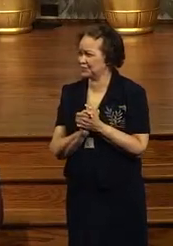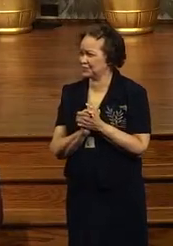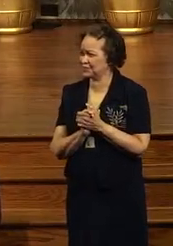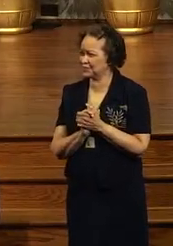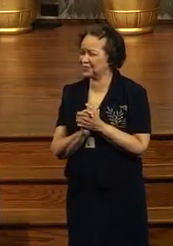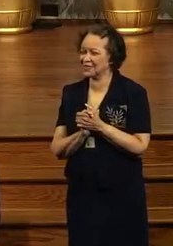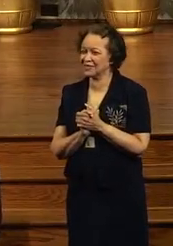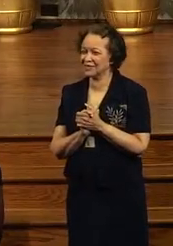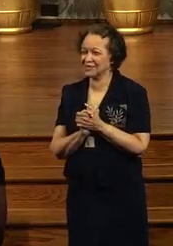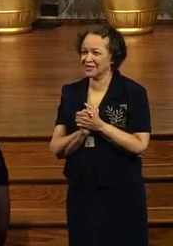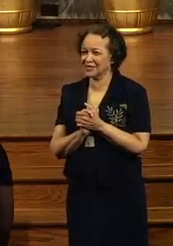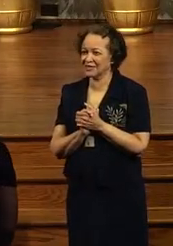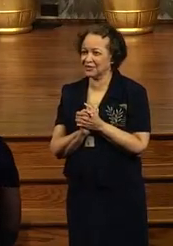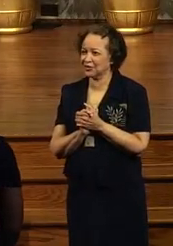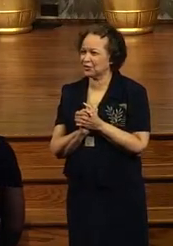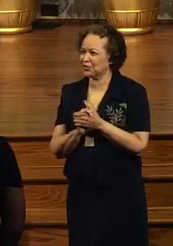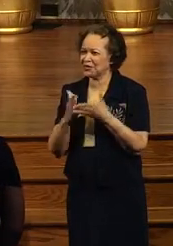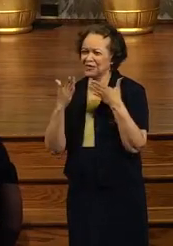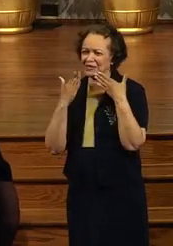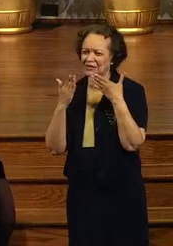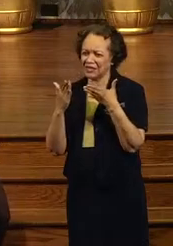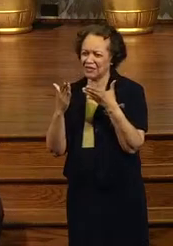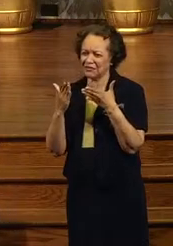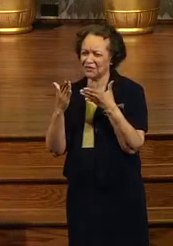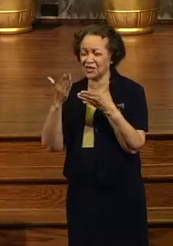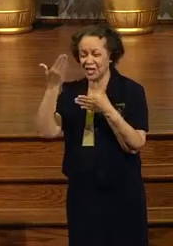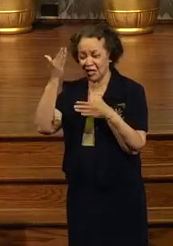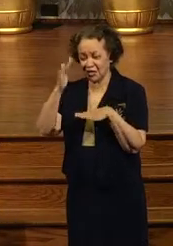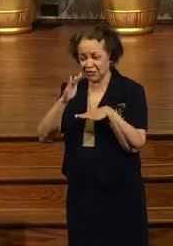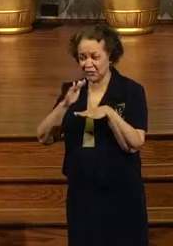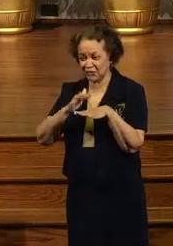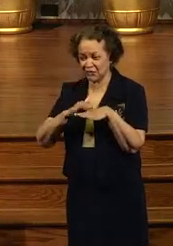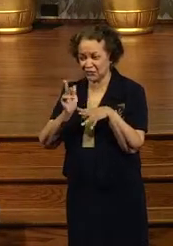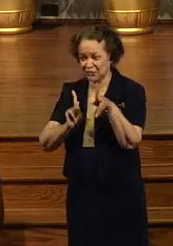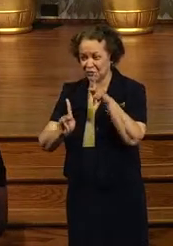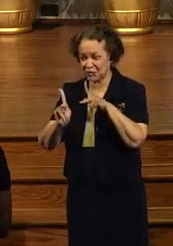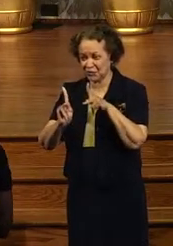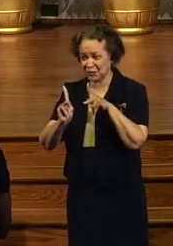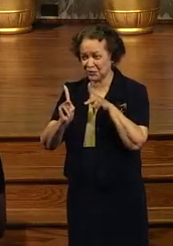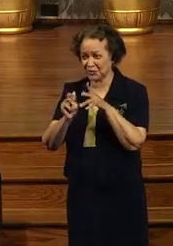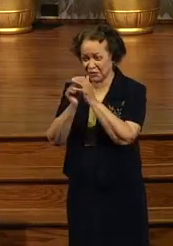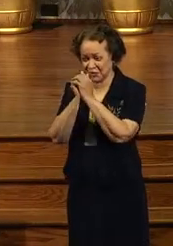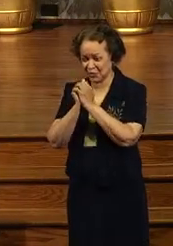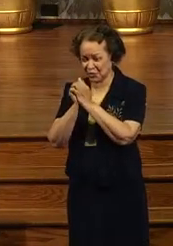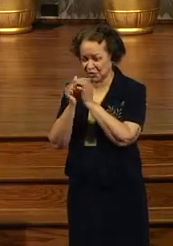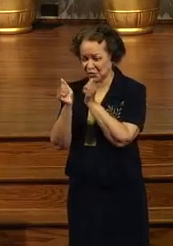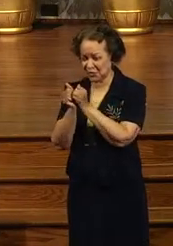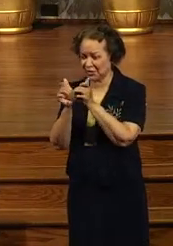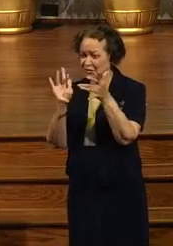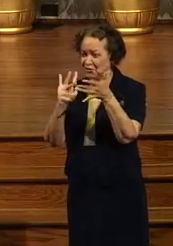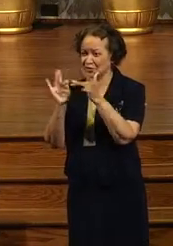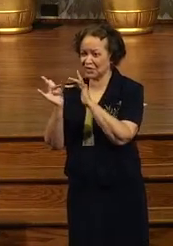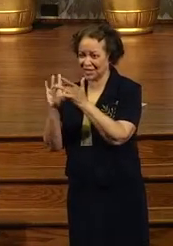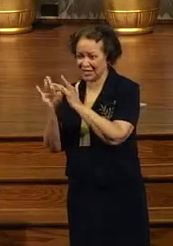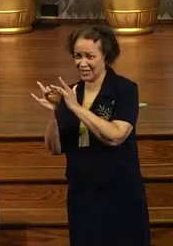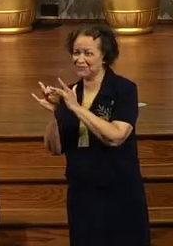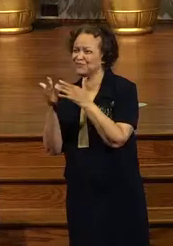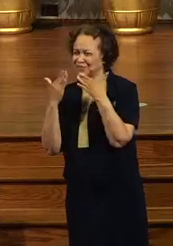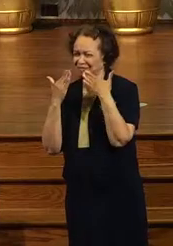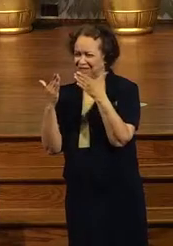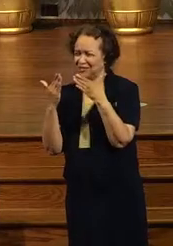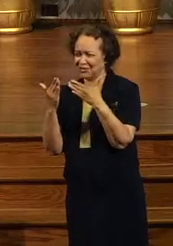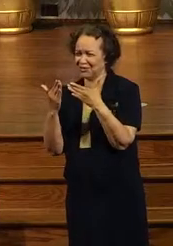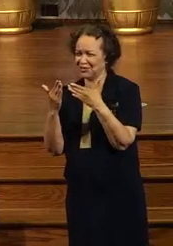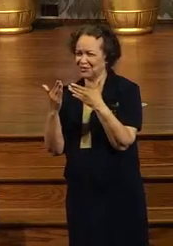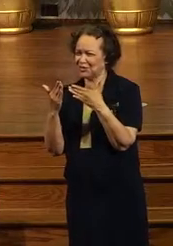But once again, we're thankful and grateful. And to our online worshipers, we love you and we're thankful and grateful that you're out today worshiping with us. And